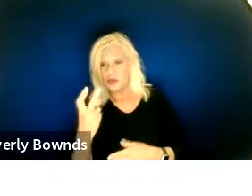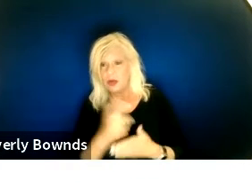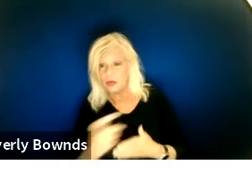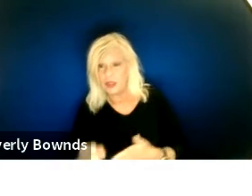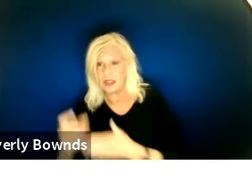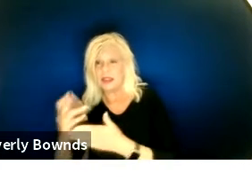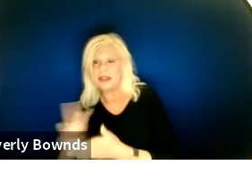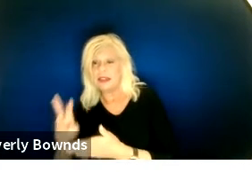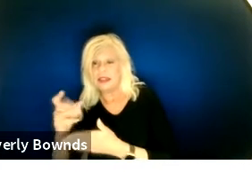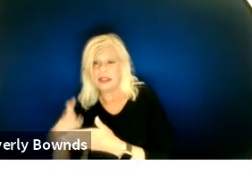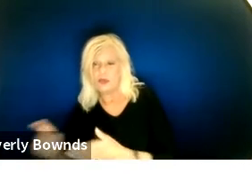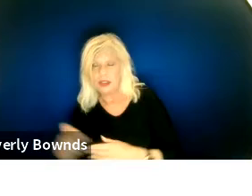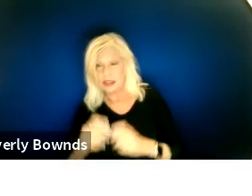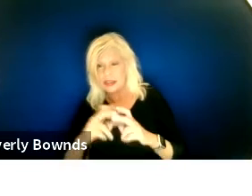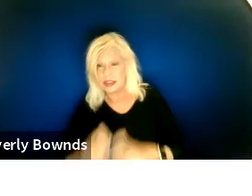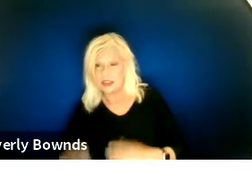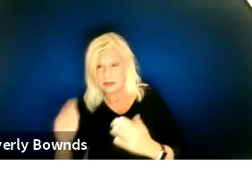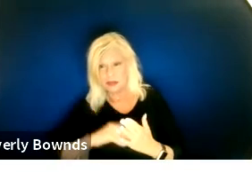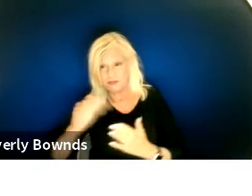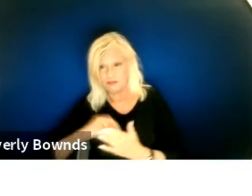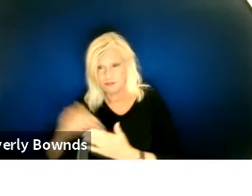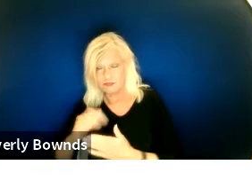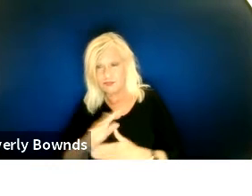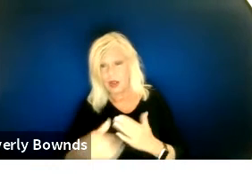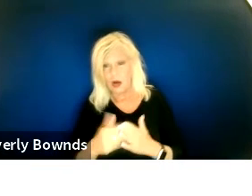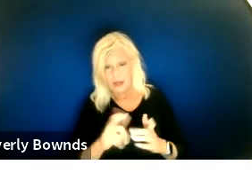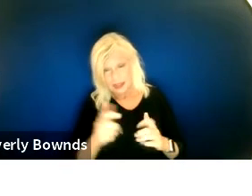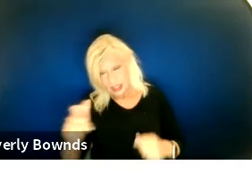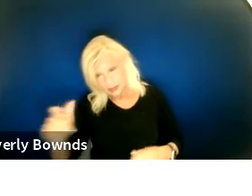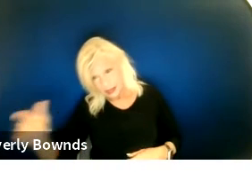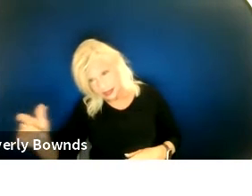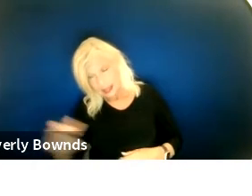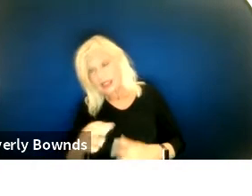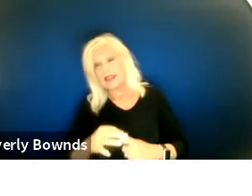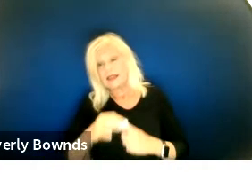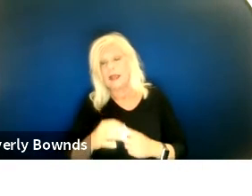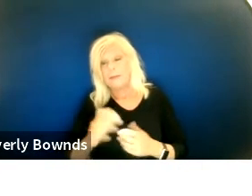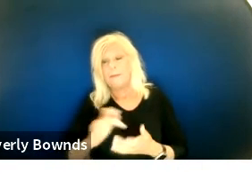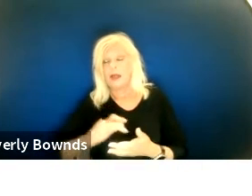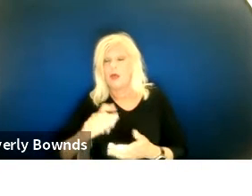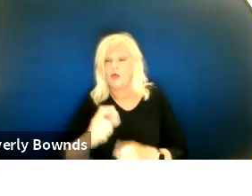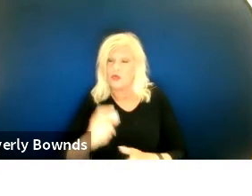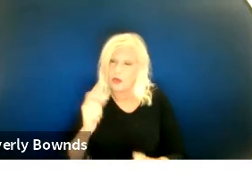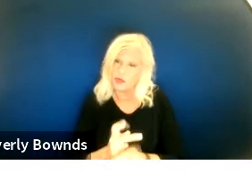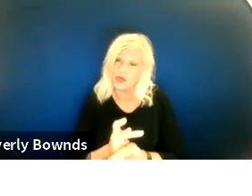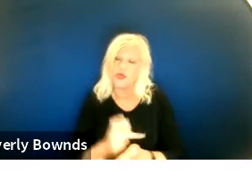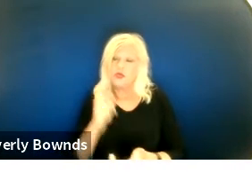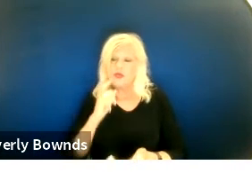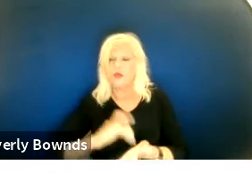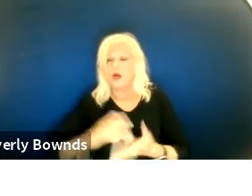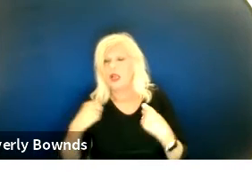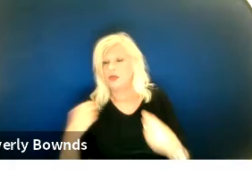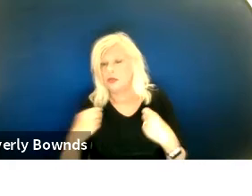follow-up assessment. So all these steps outlined here, except the medical clearance that requires our staff to communicate